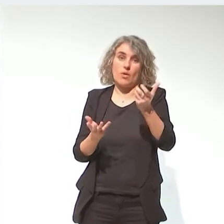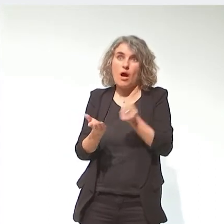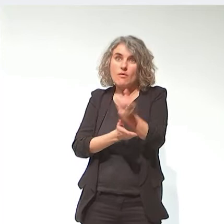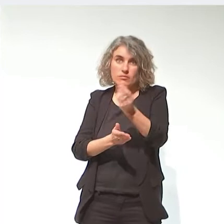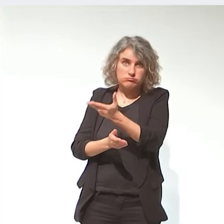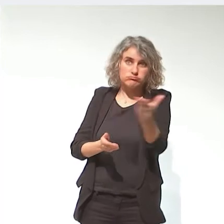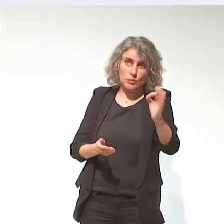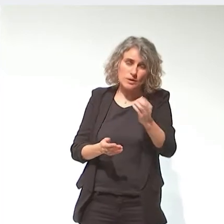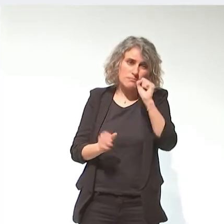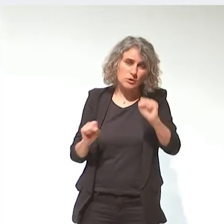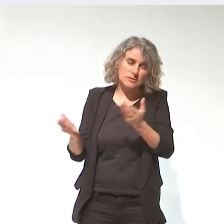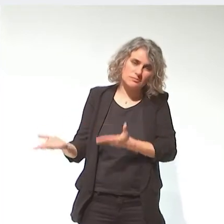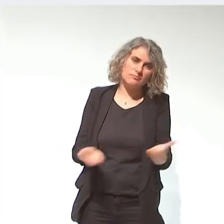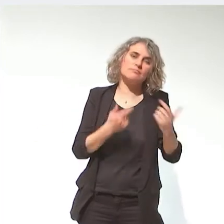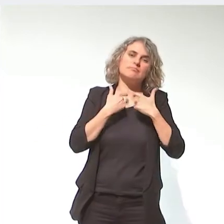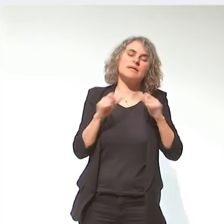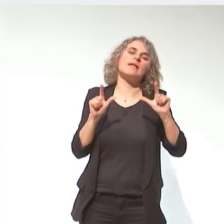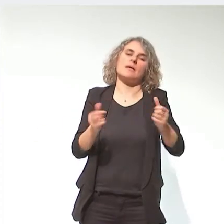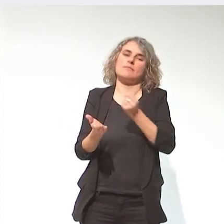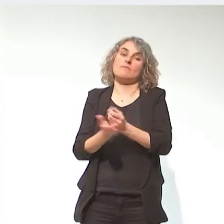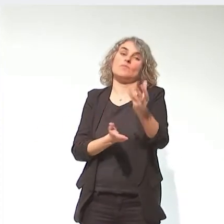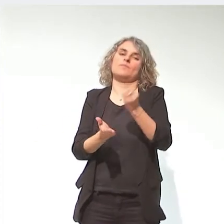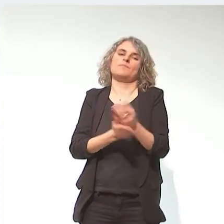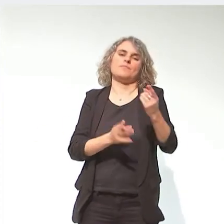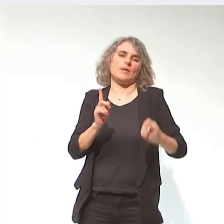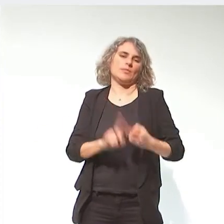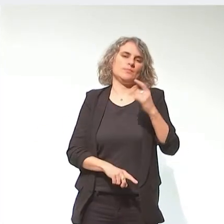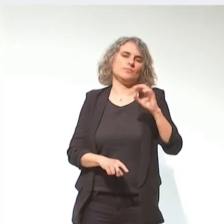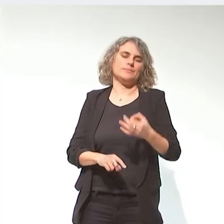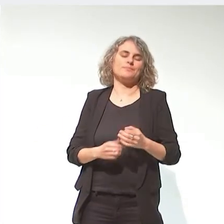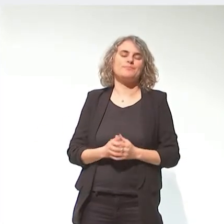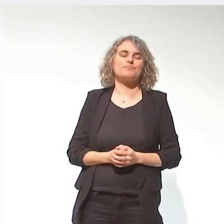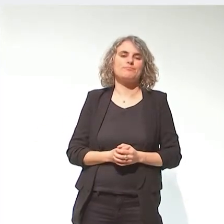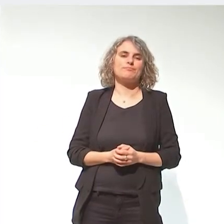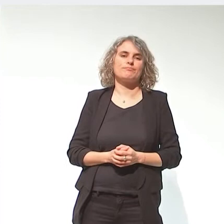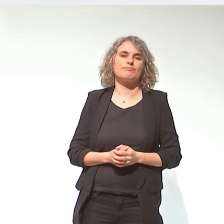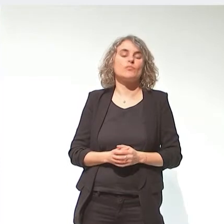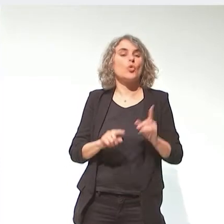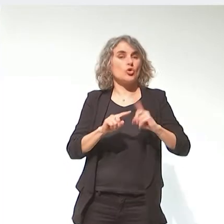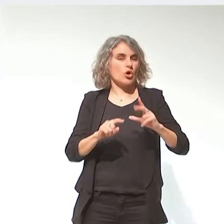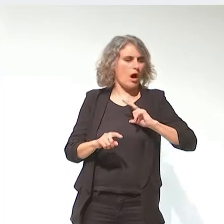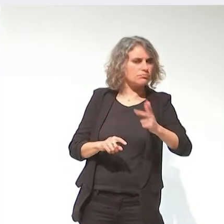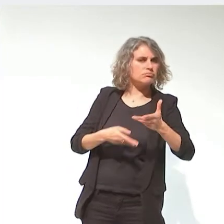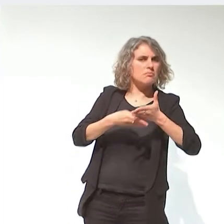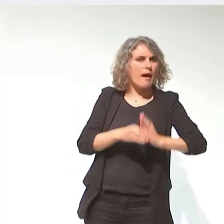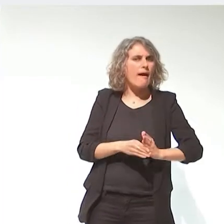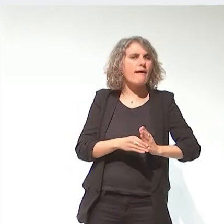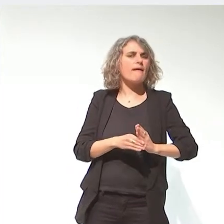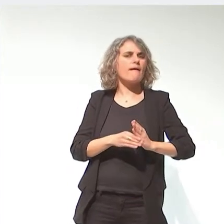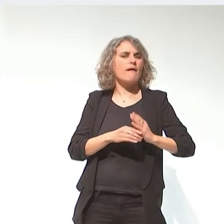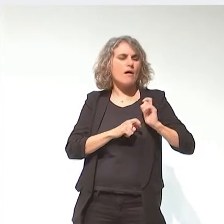We have actions what are planned, but we are seeing that all this should